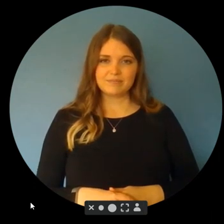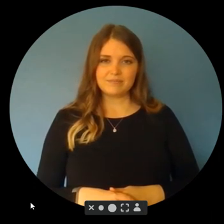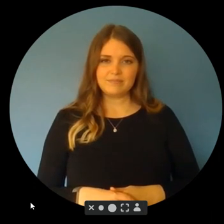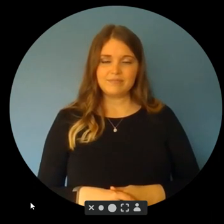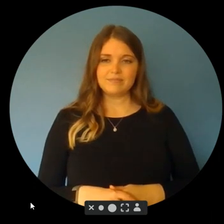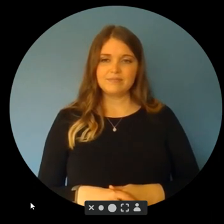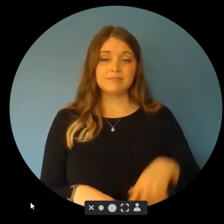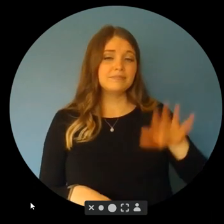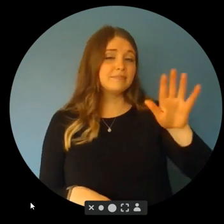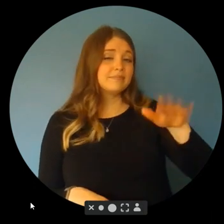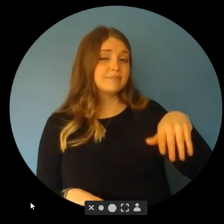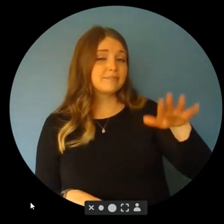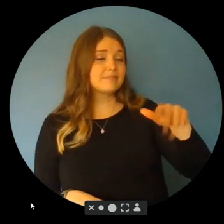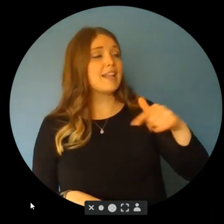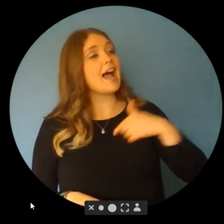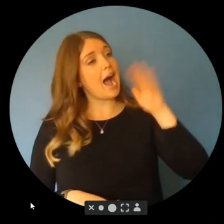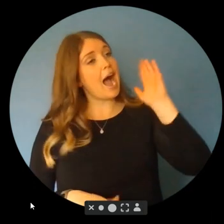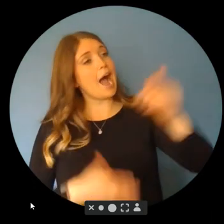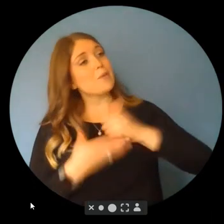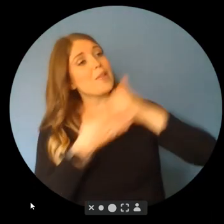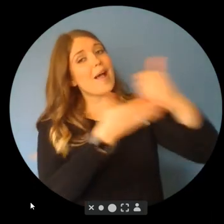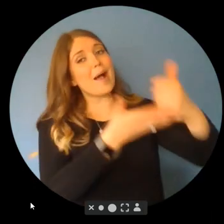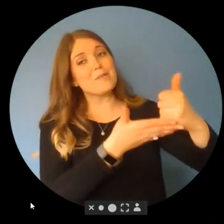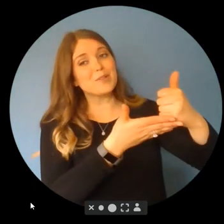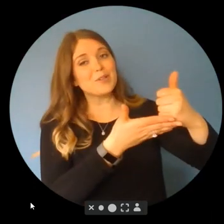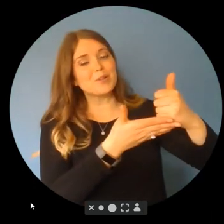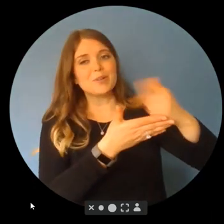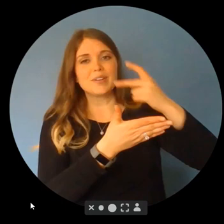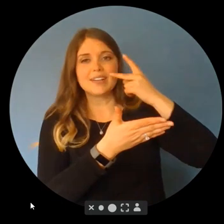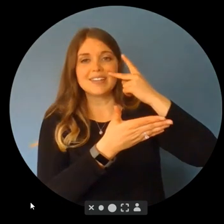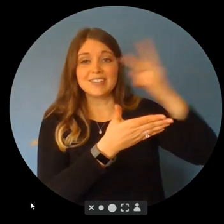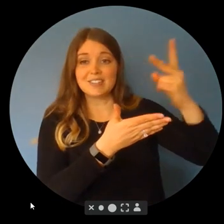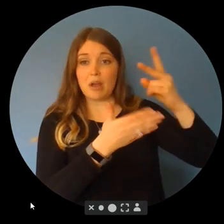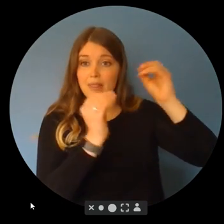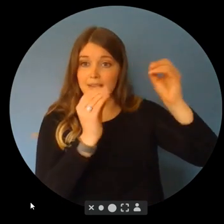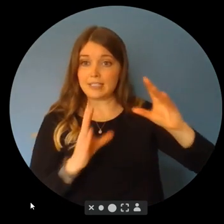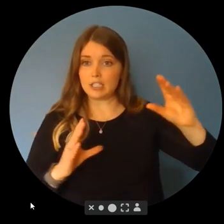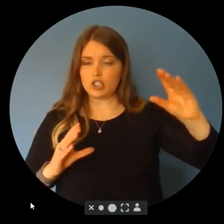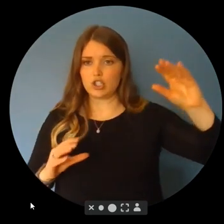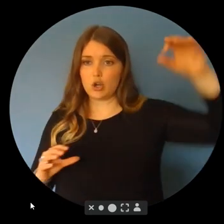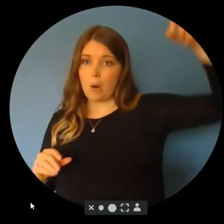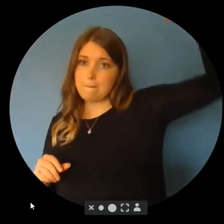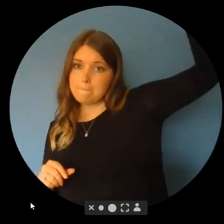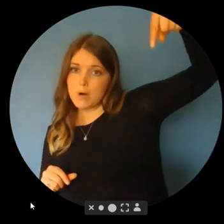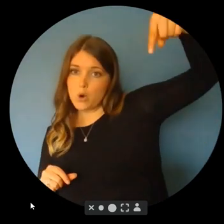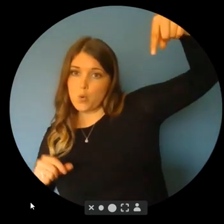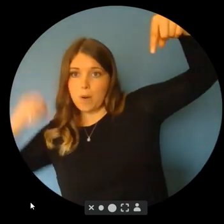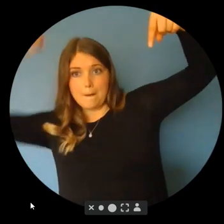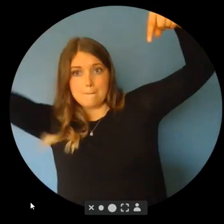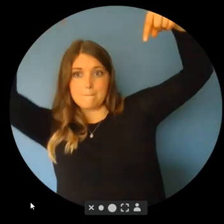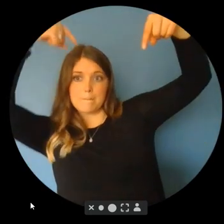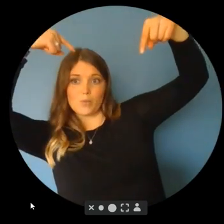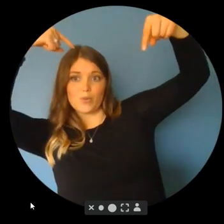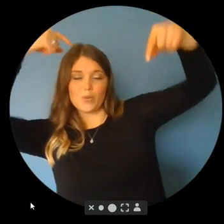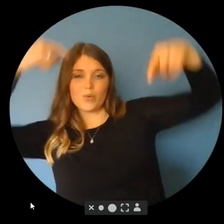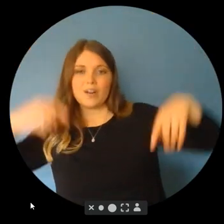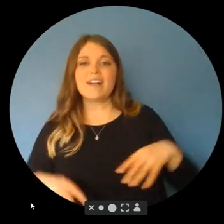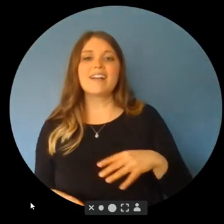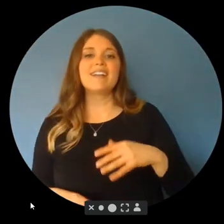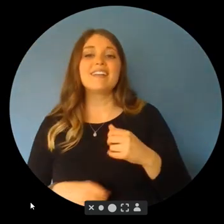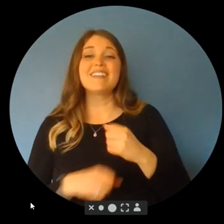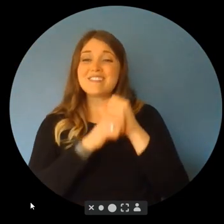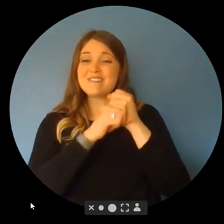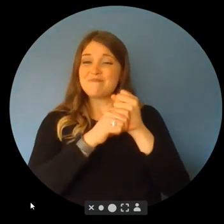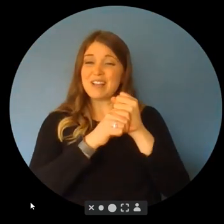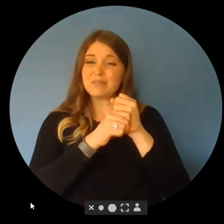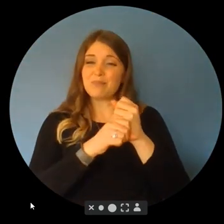Let me help you, Felix said, and he saw that his teacher got a drop in his bucket. Here's your baseball catch.